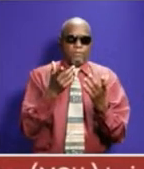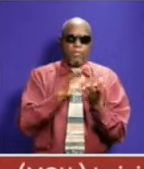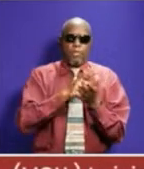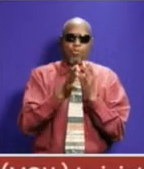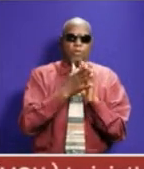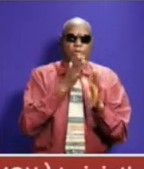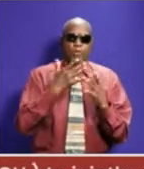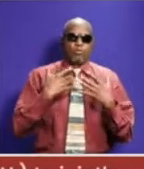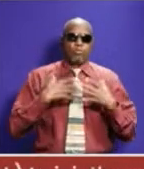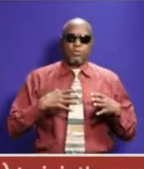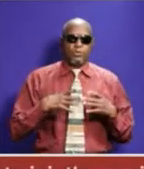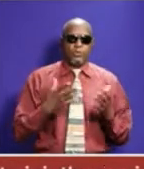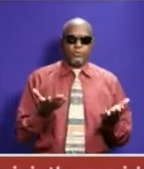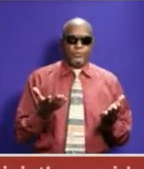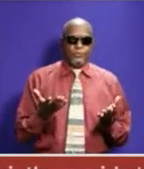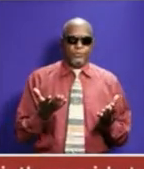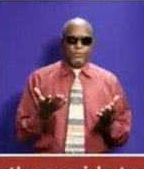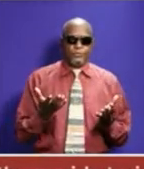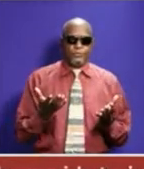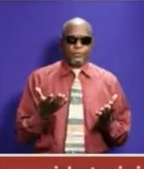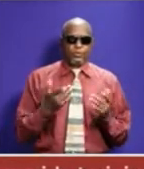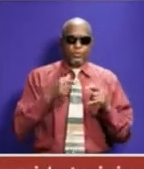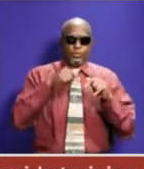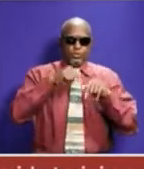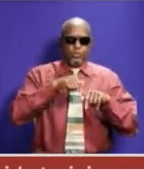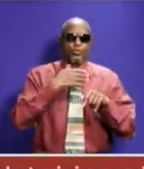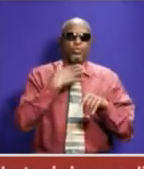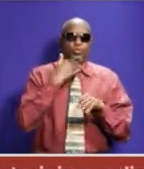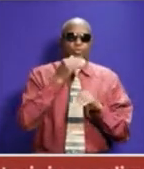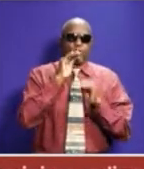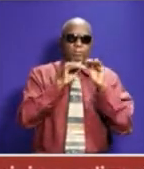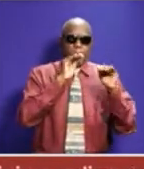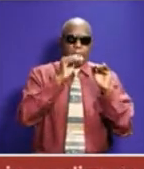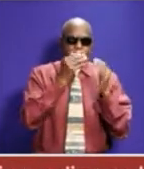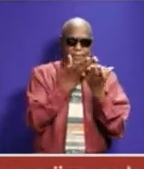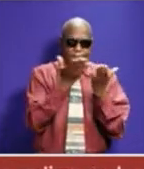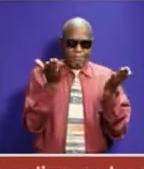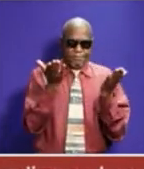without the people. So today we want to remind them that